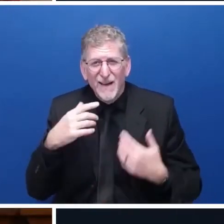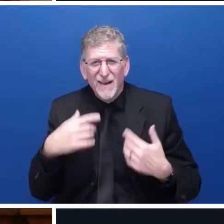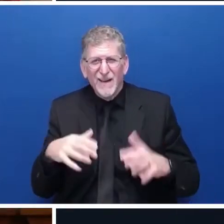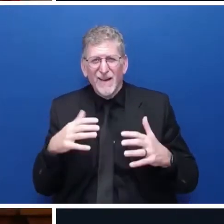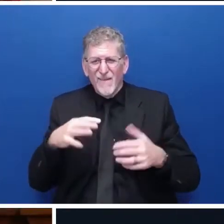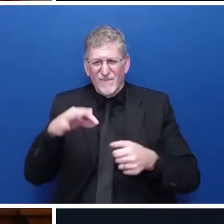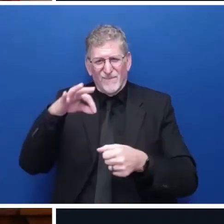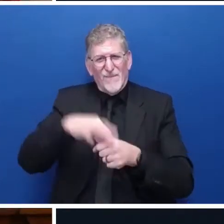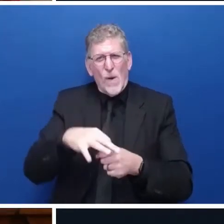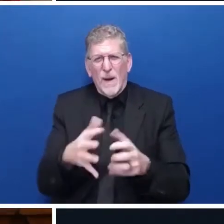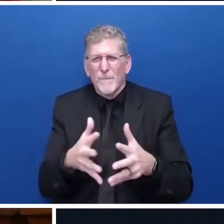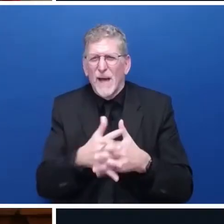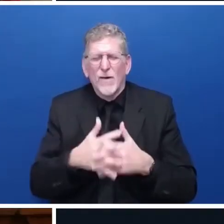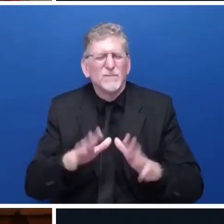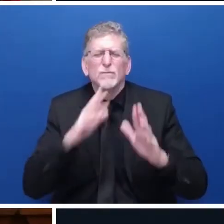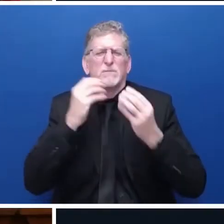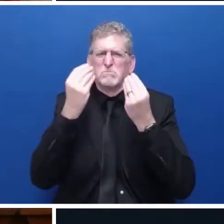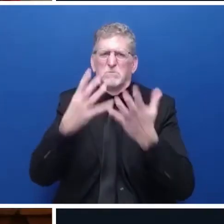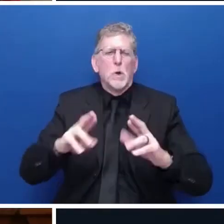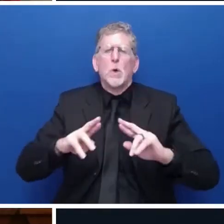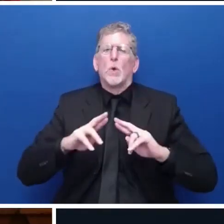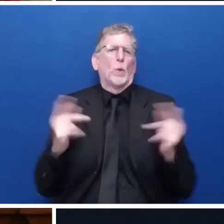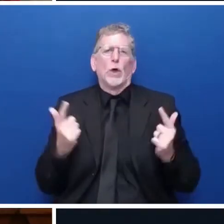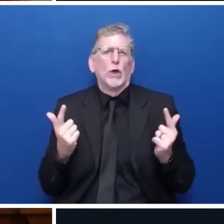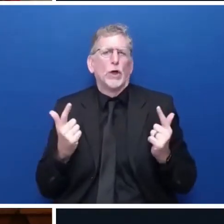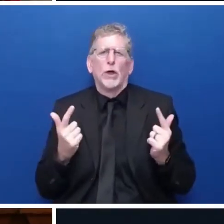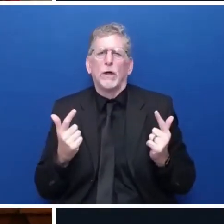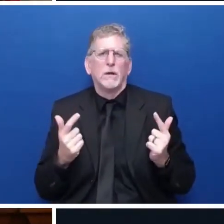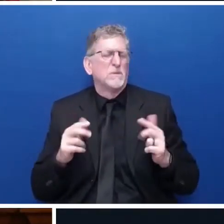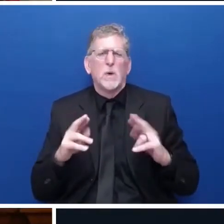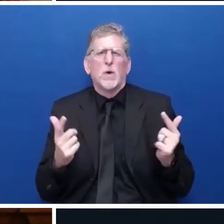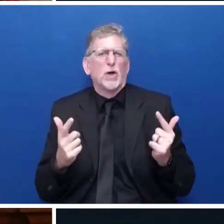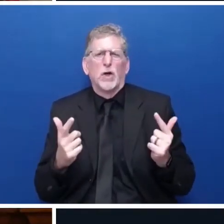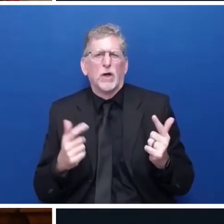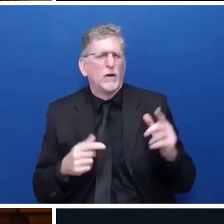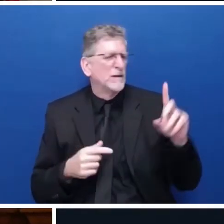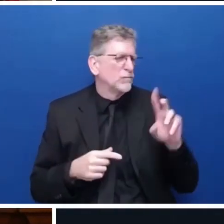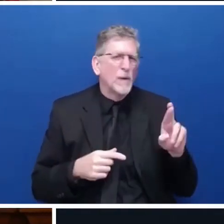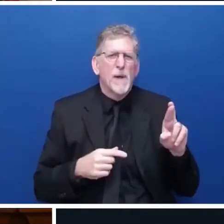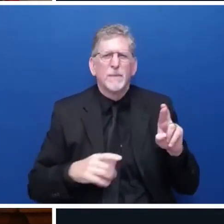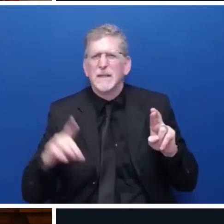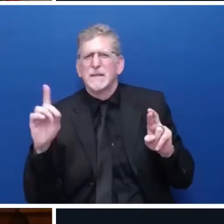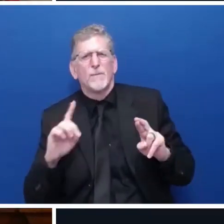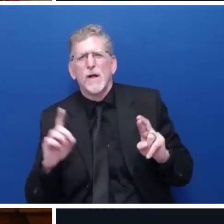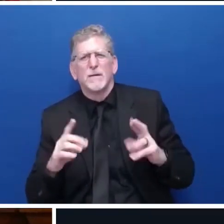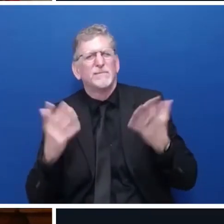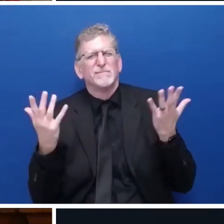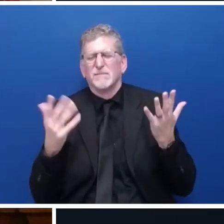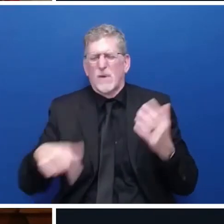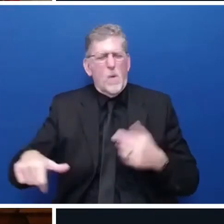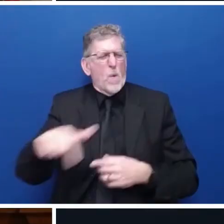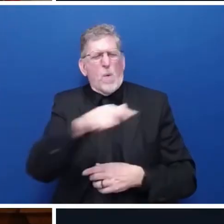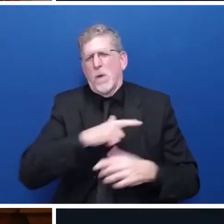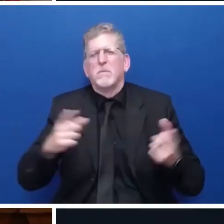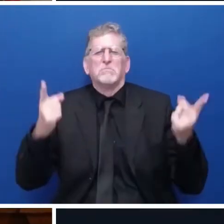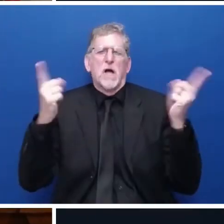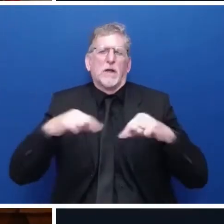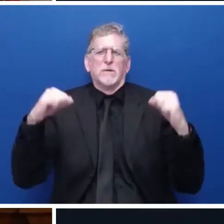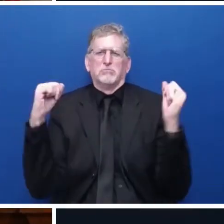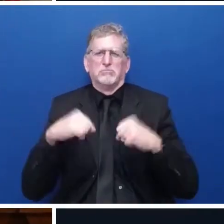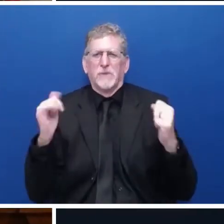good. Both Republicans and Democrats overwhelmingly agree on the policy that we